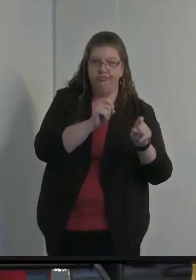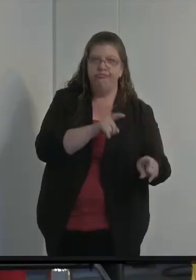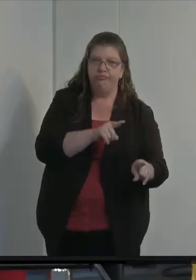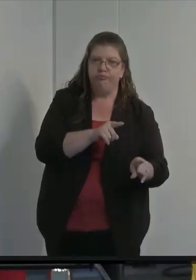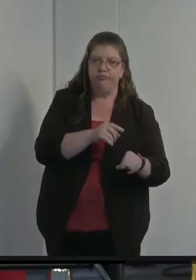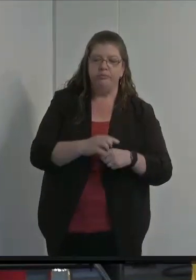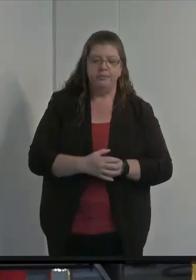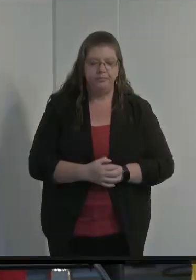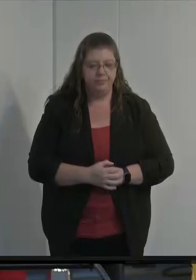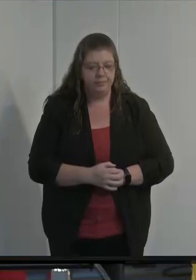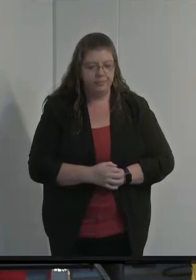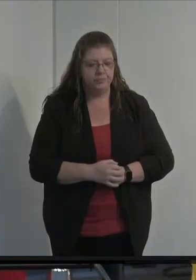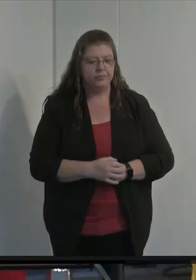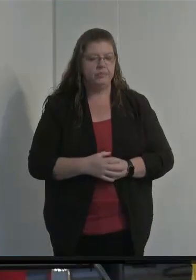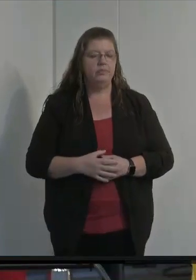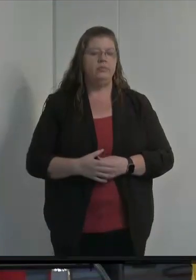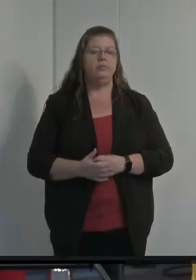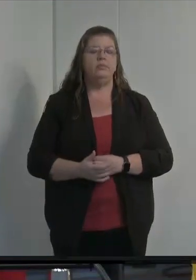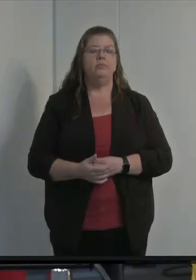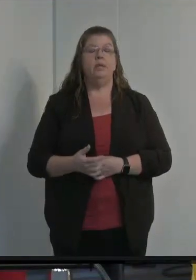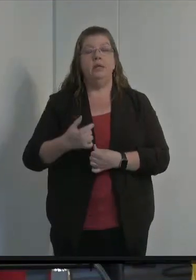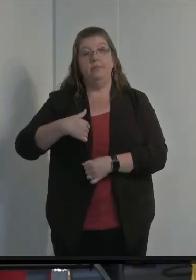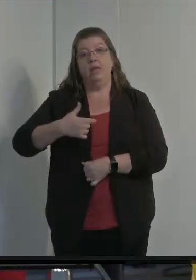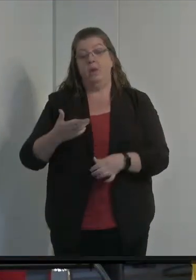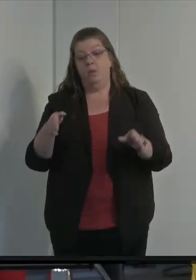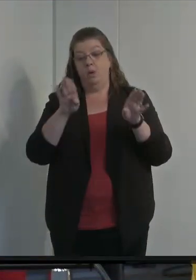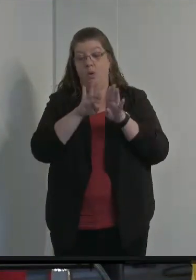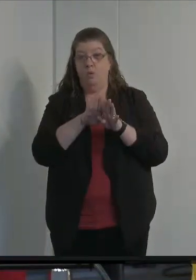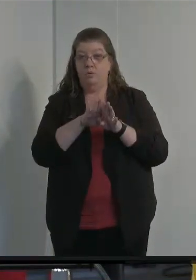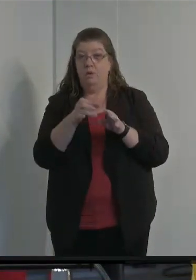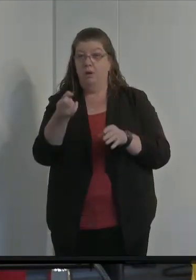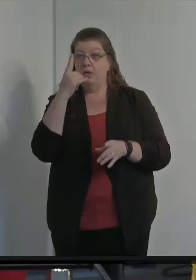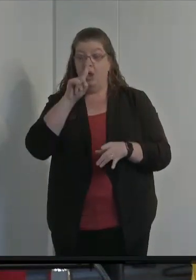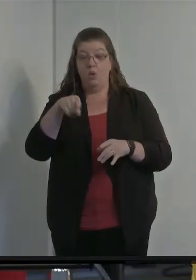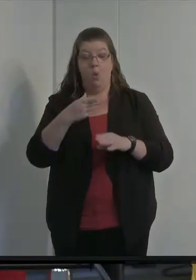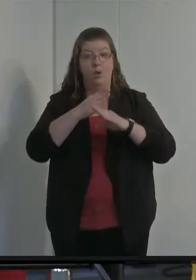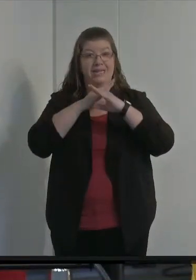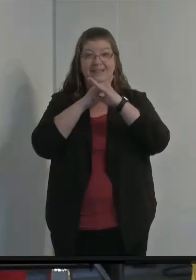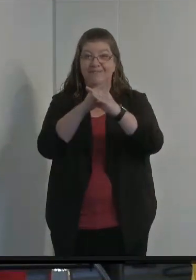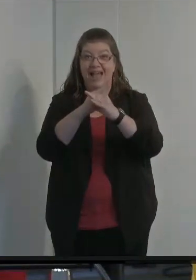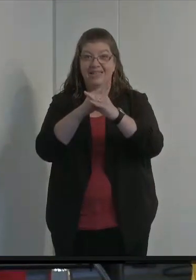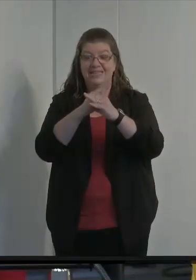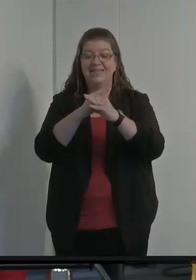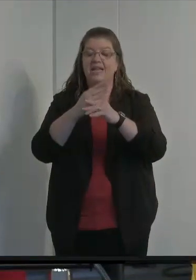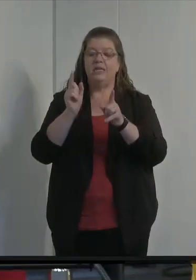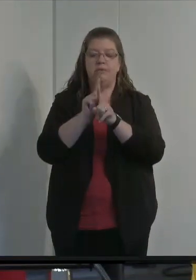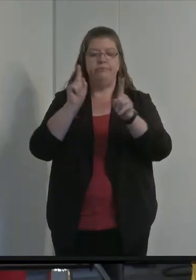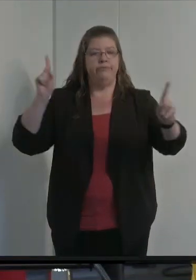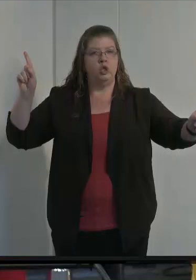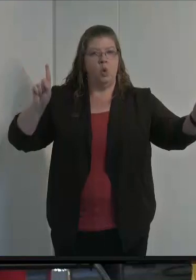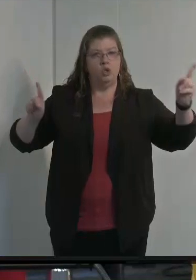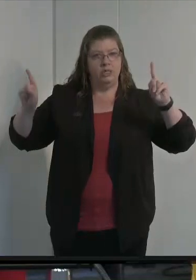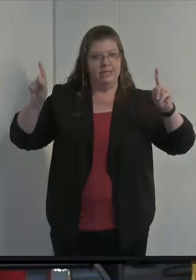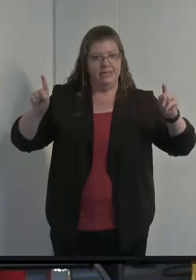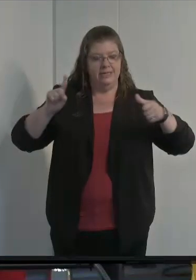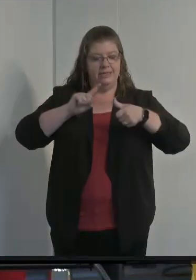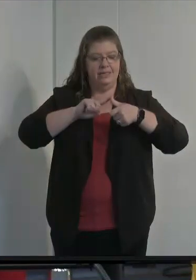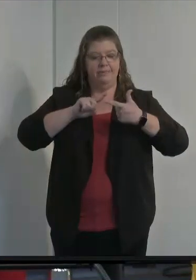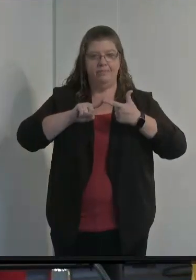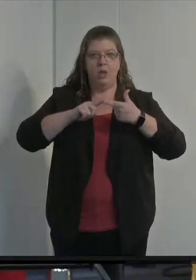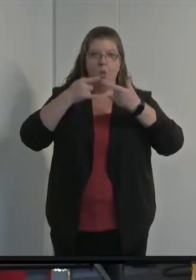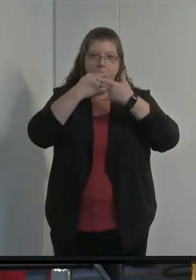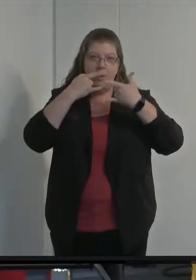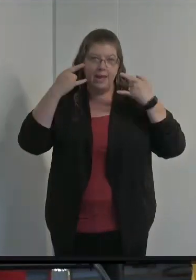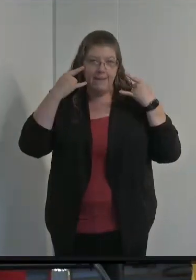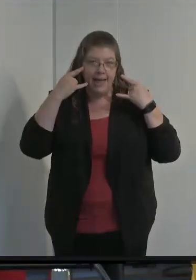Health. In closing, our only defense is social distancing, wearing a mask and washing